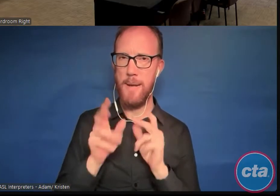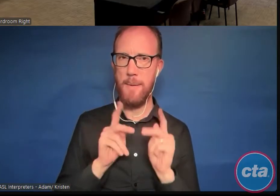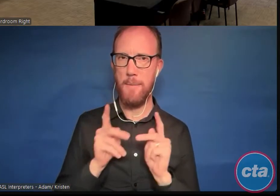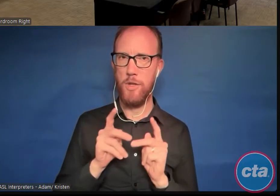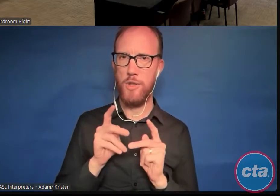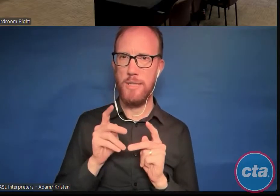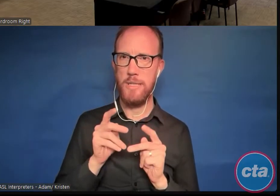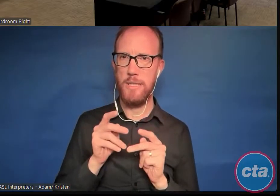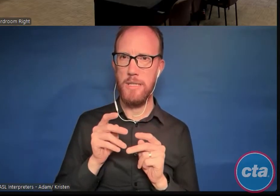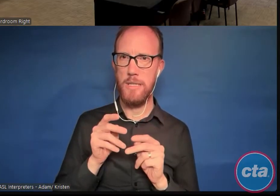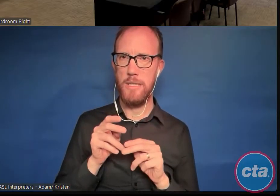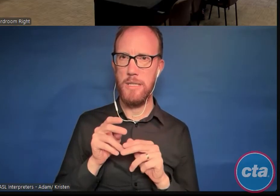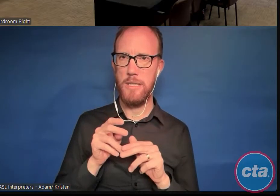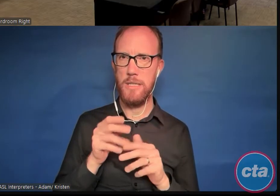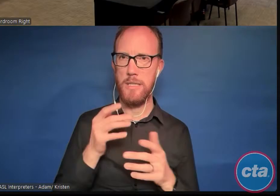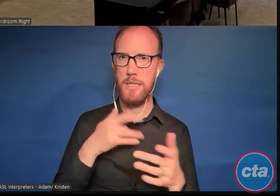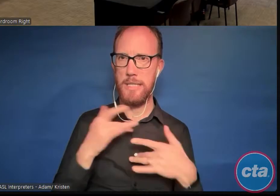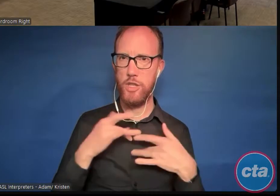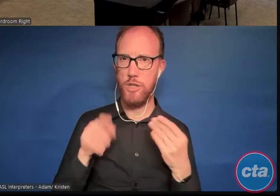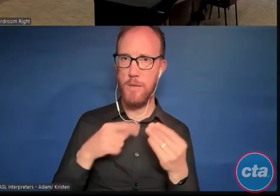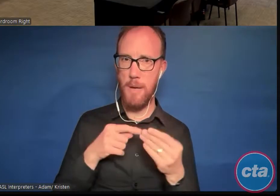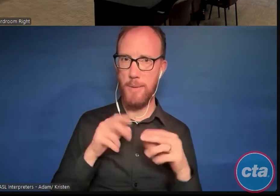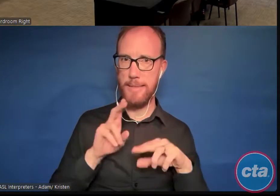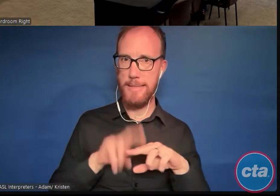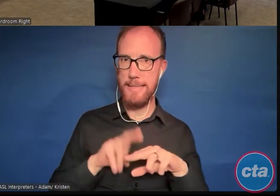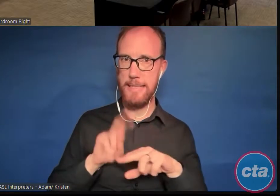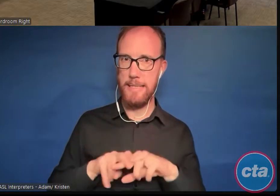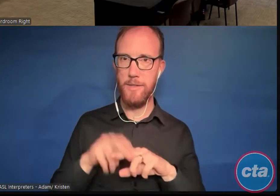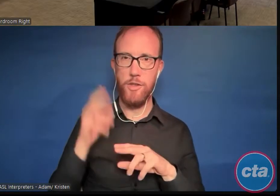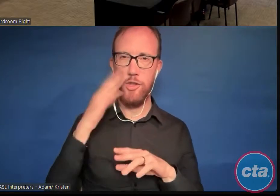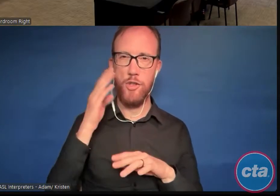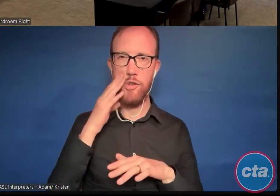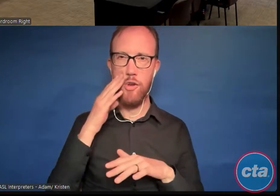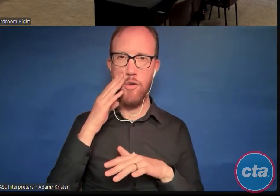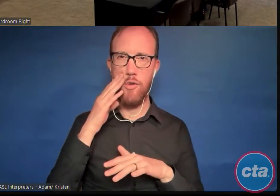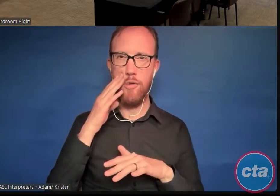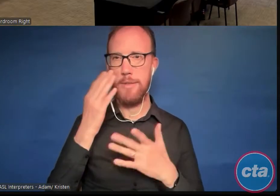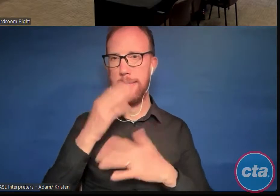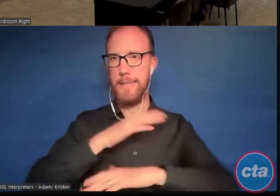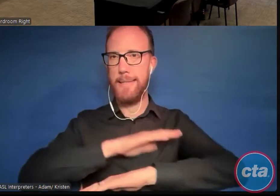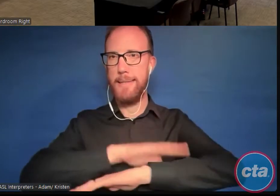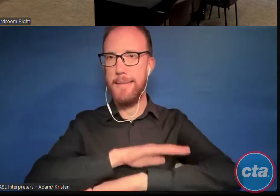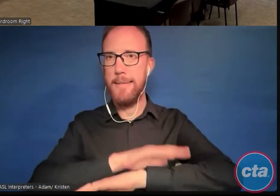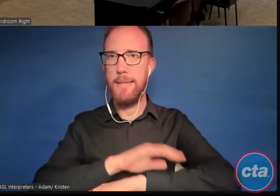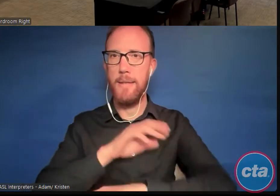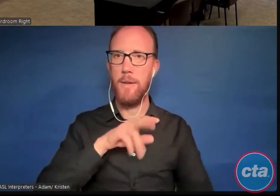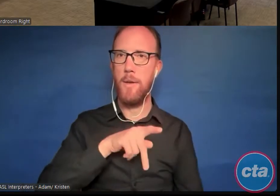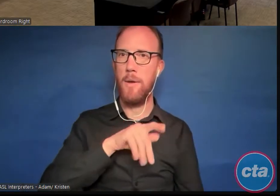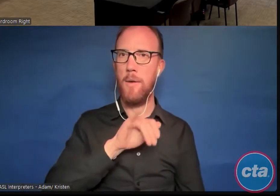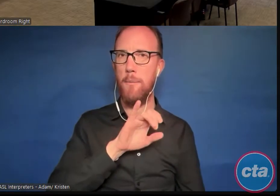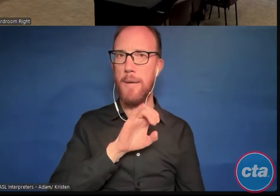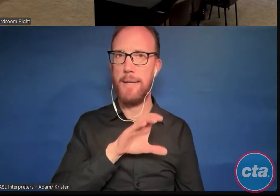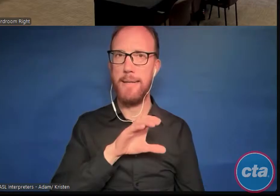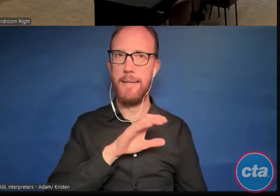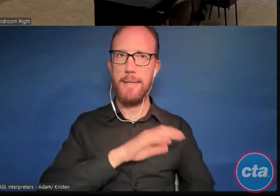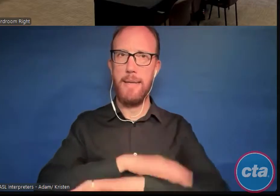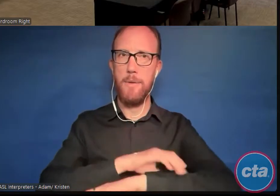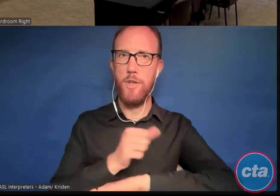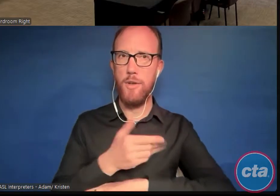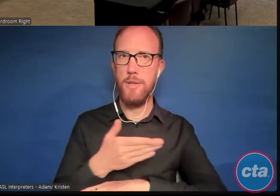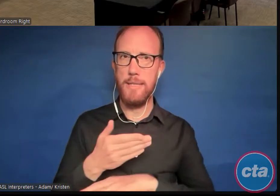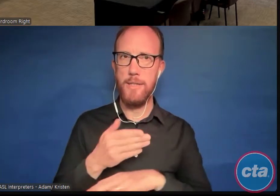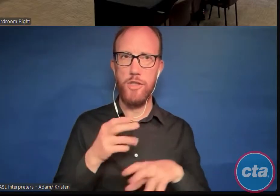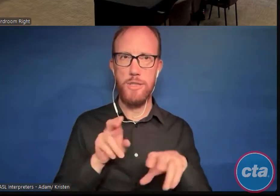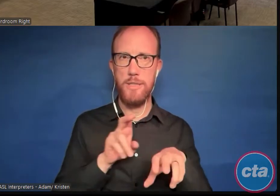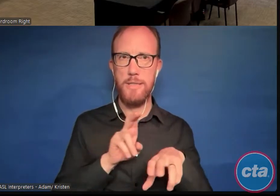you say seating? Seating. Okay. Like benches. Yeah, picnic tables. I think just Chicago in general